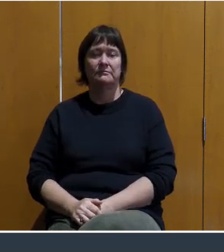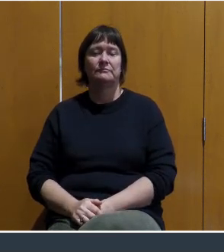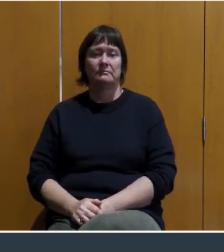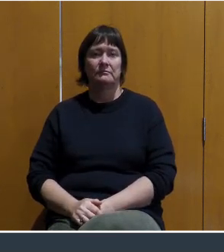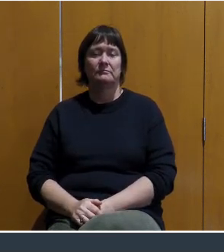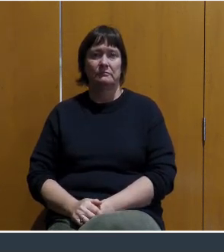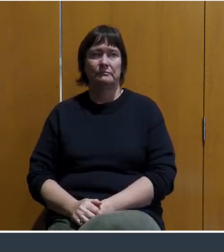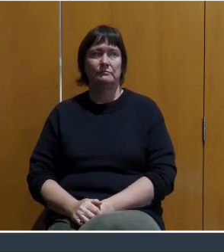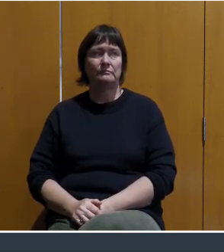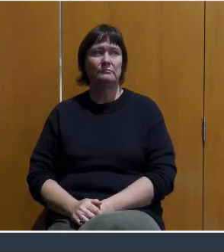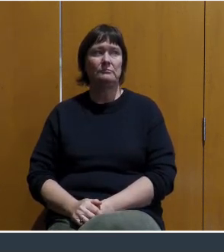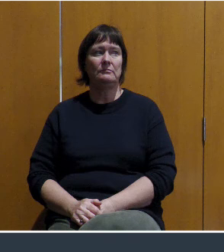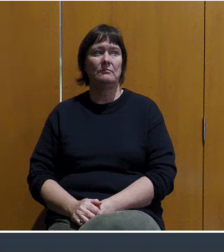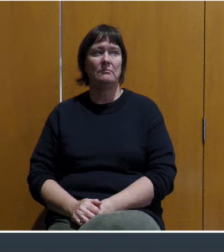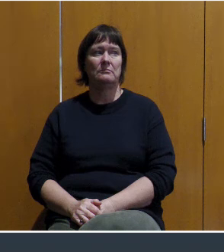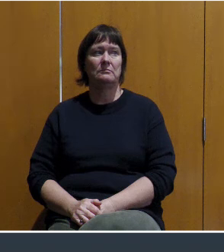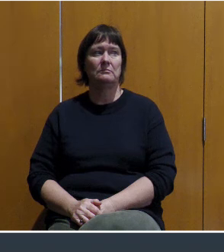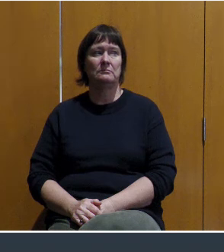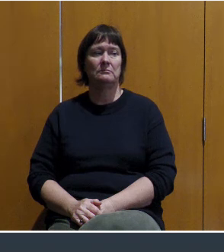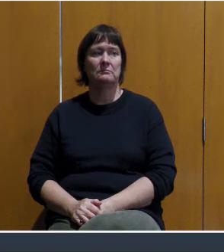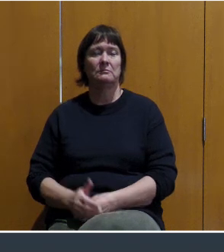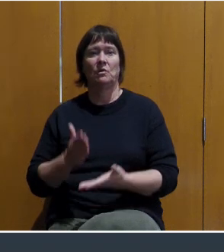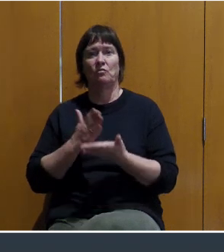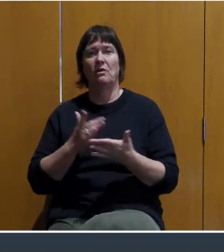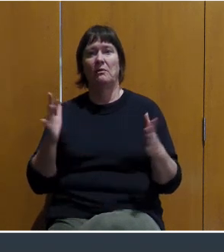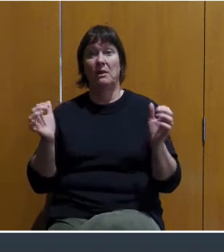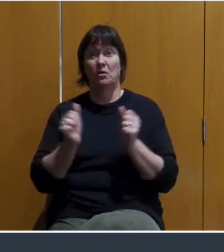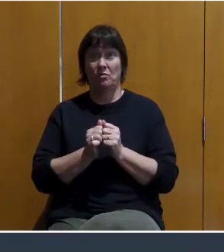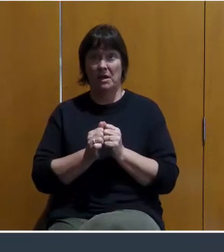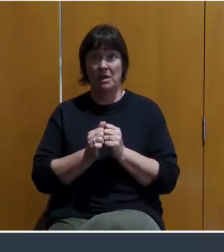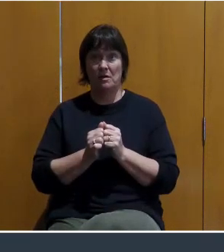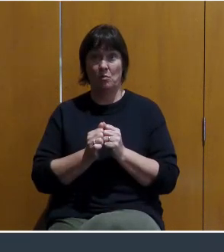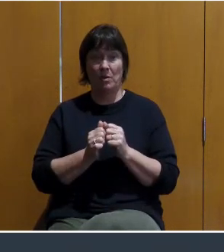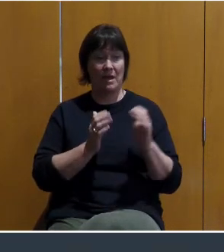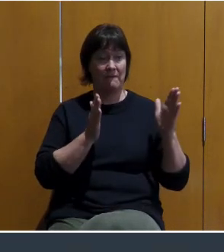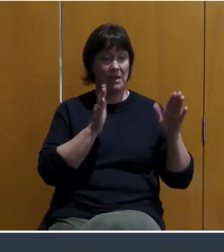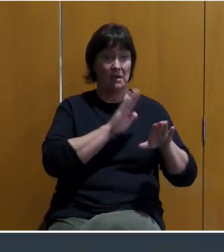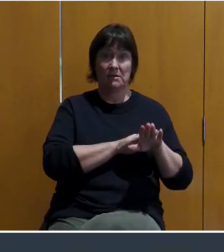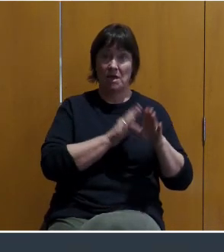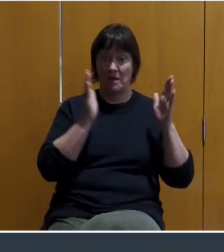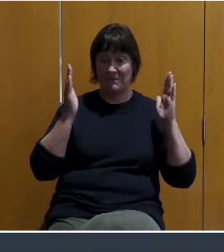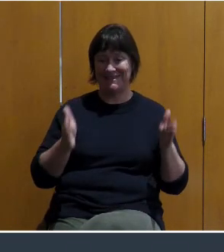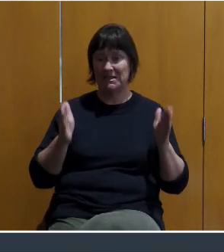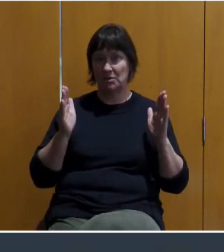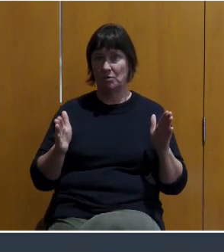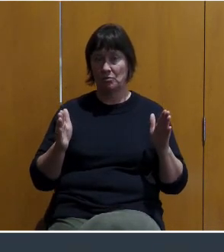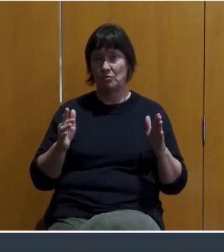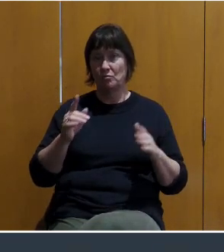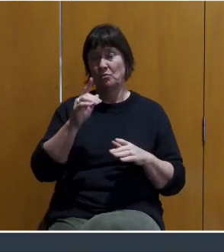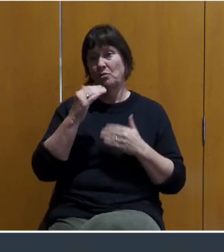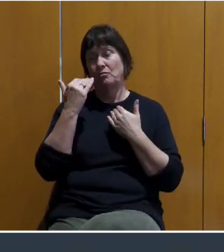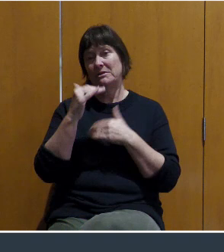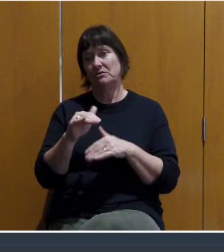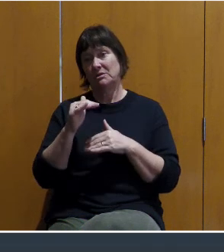So I think in summary, we're agreeing to the seasonal restriction of dogs off lead subject to the